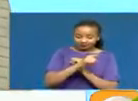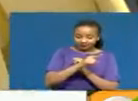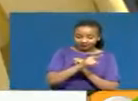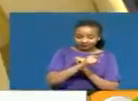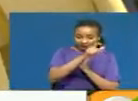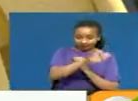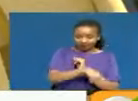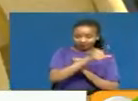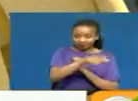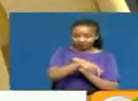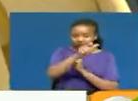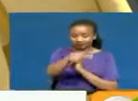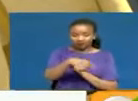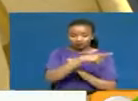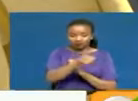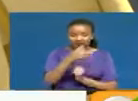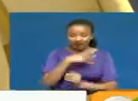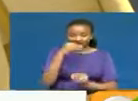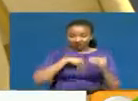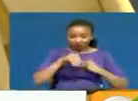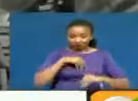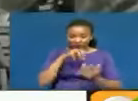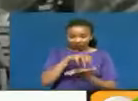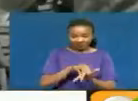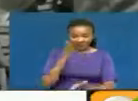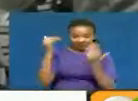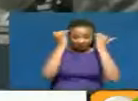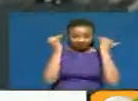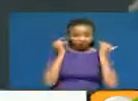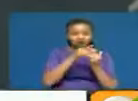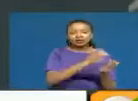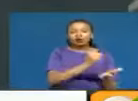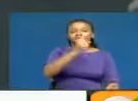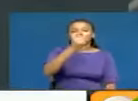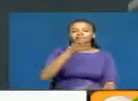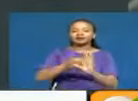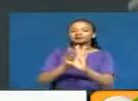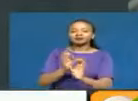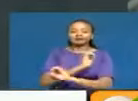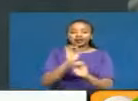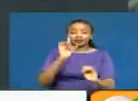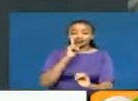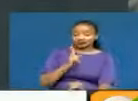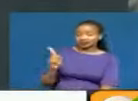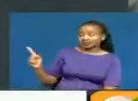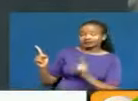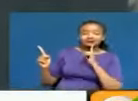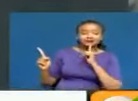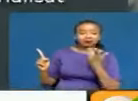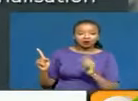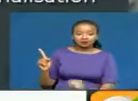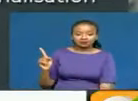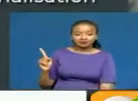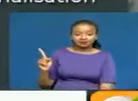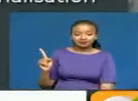with corruption-related charges, they are suspended from acting in office. The new clause reads, quote, "A state officer who is formally